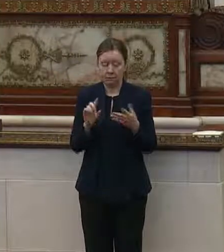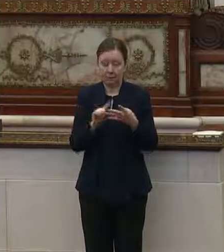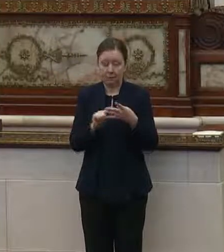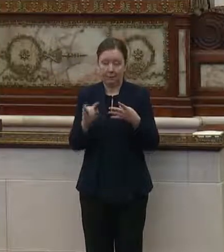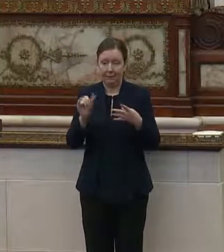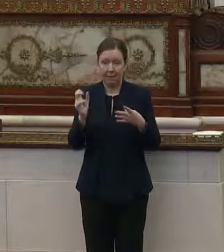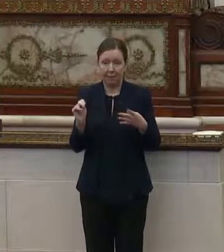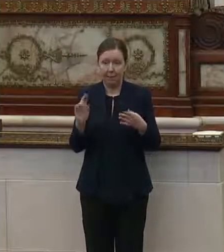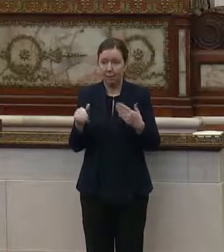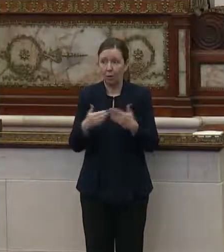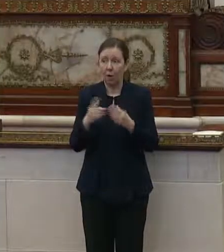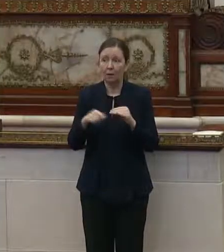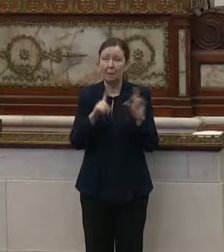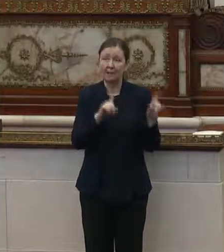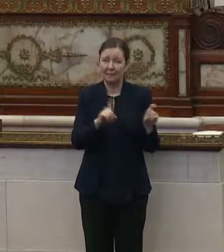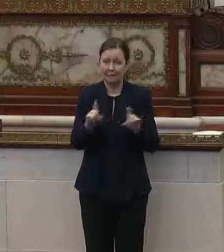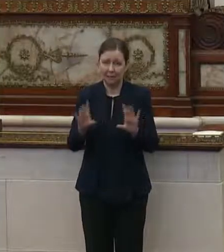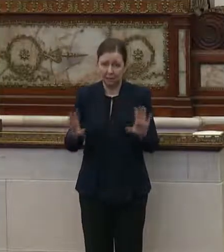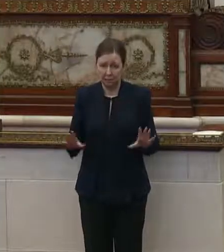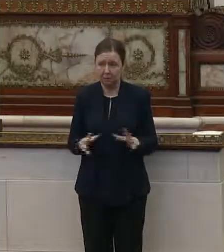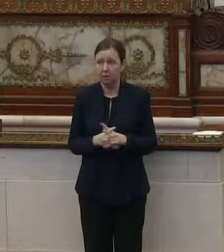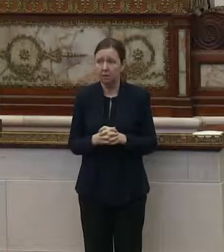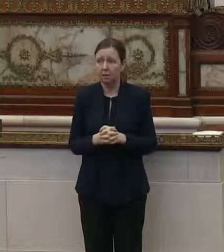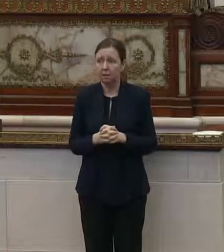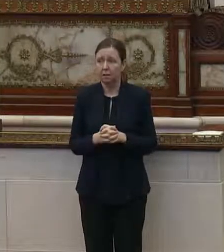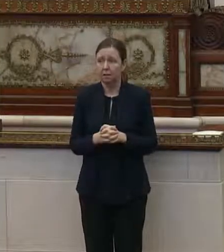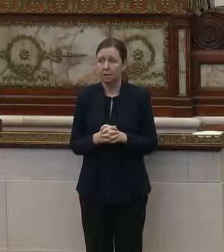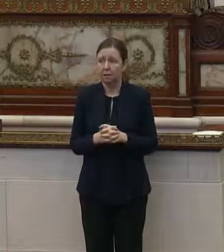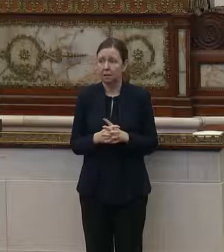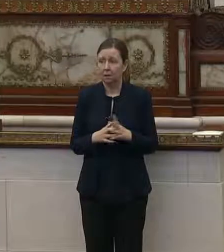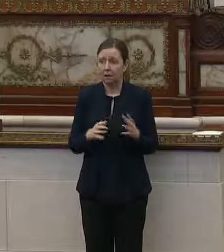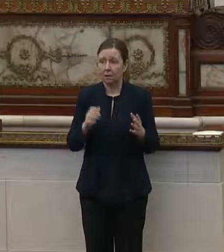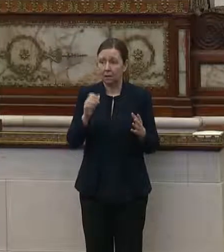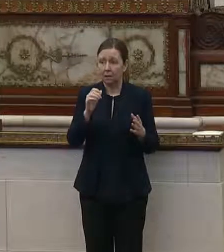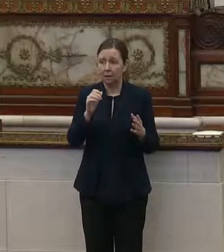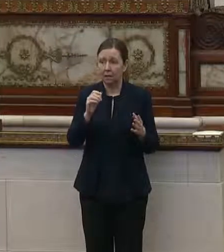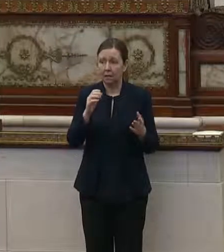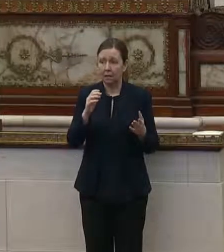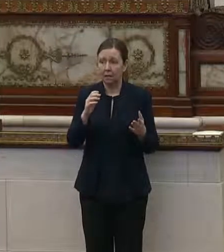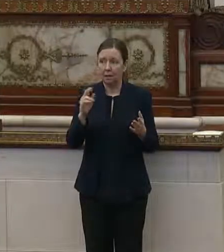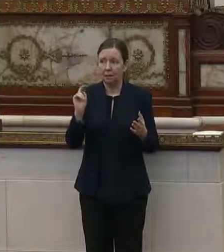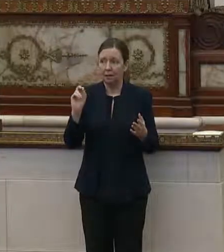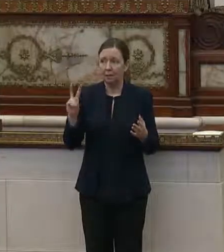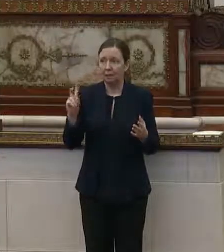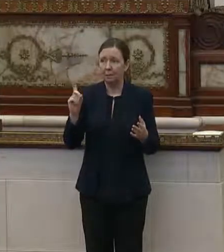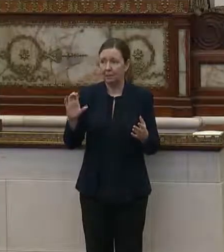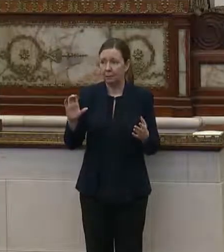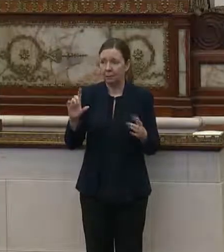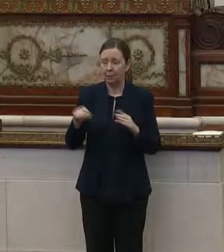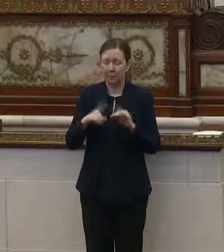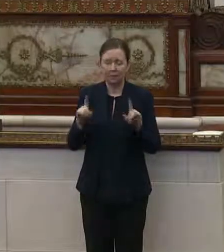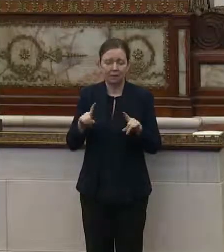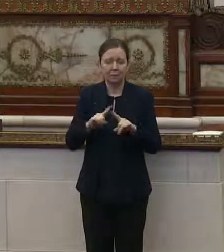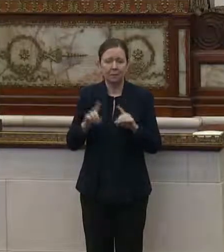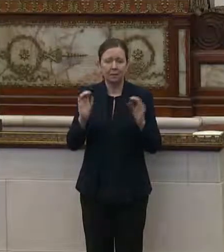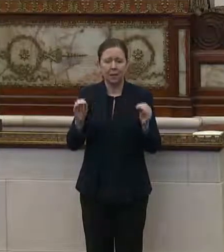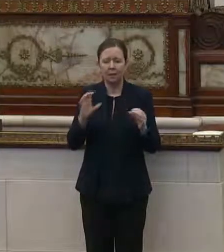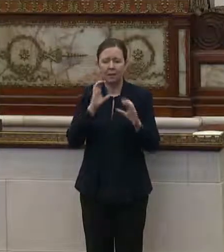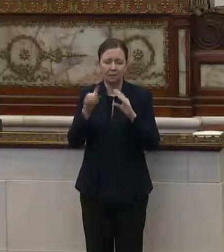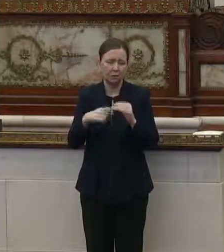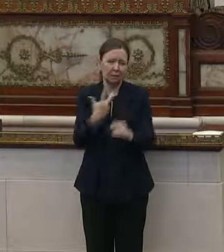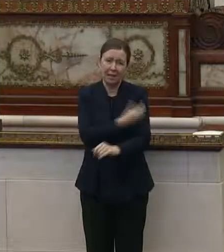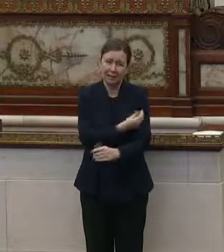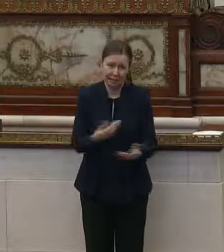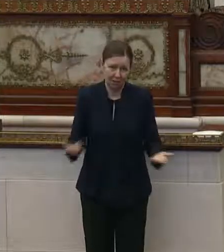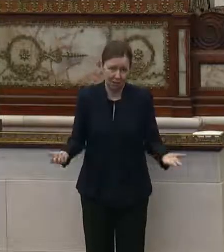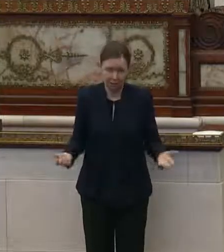mid-January, were all about testing. And I probably didn't talk to her that often in November, December around testing. None of those conversations were about